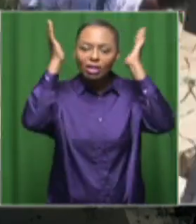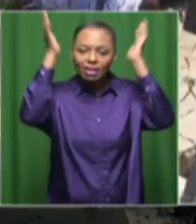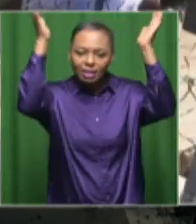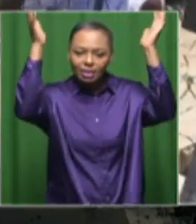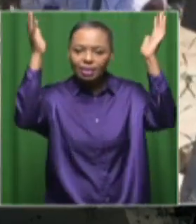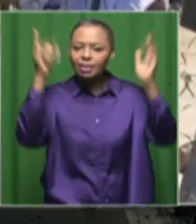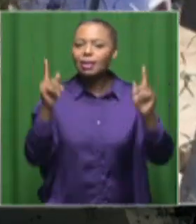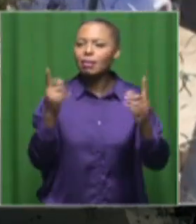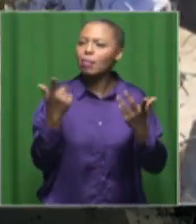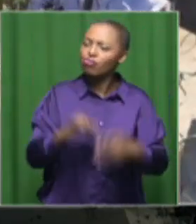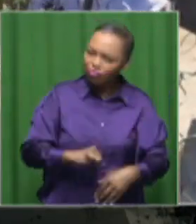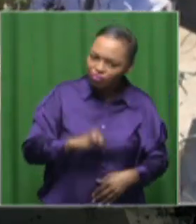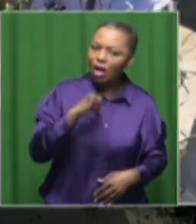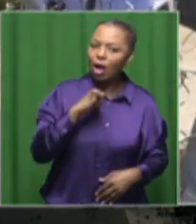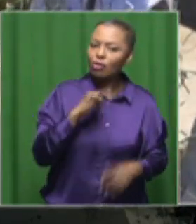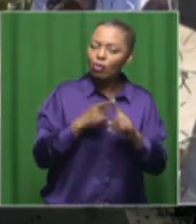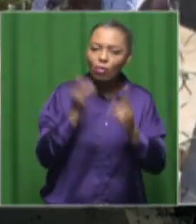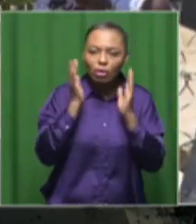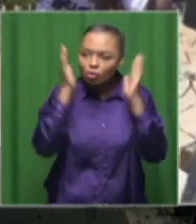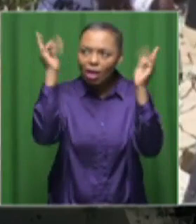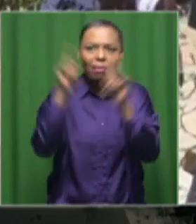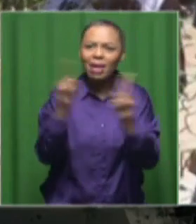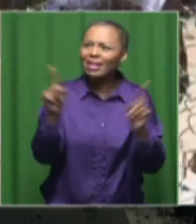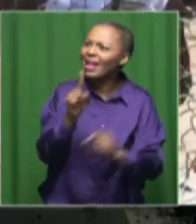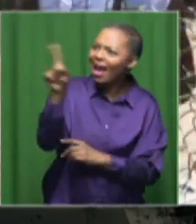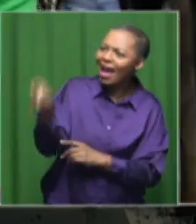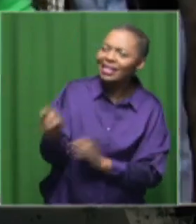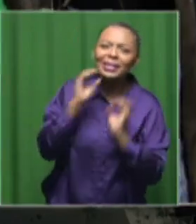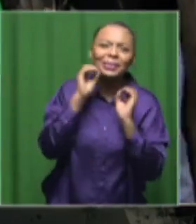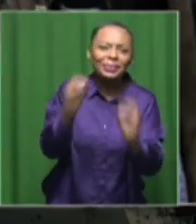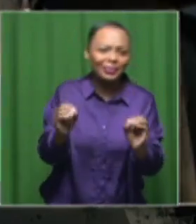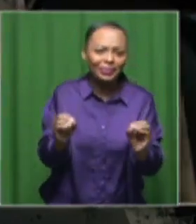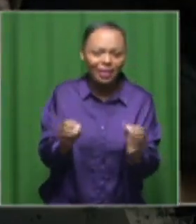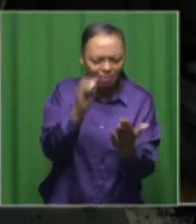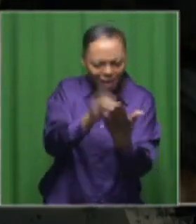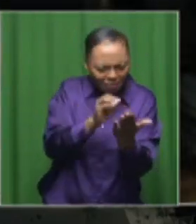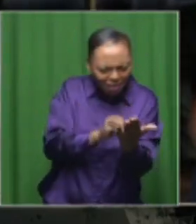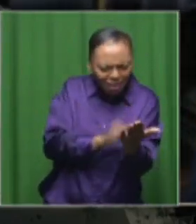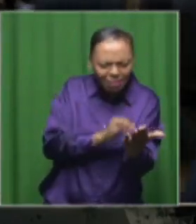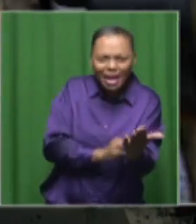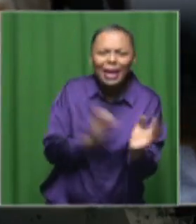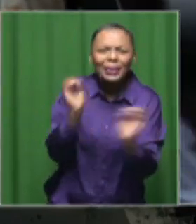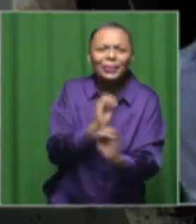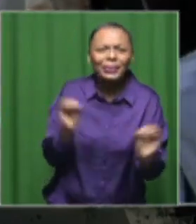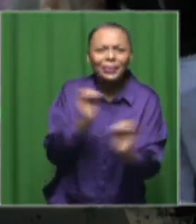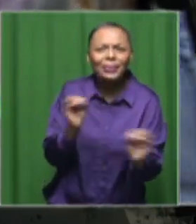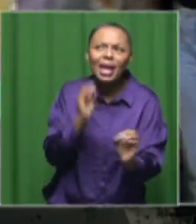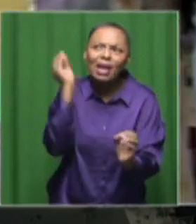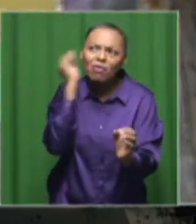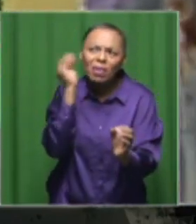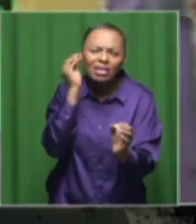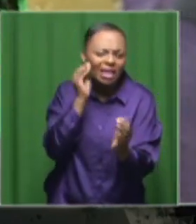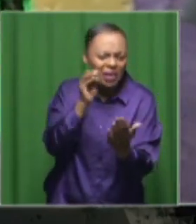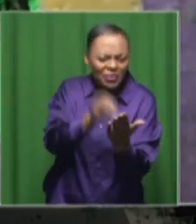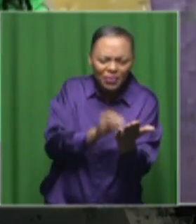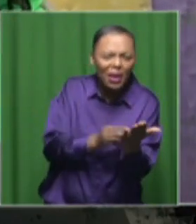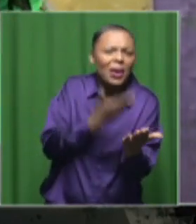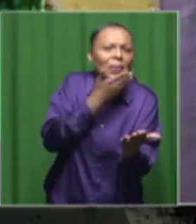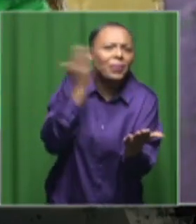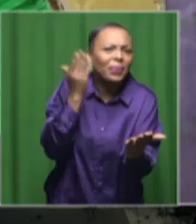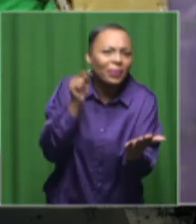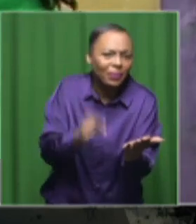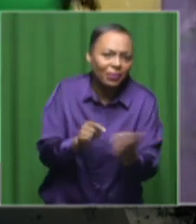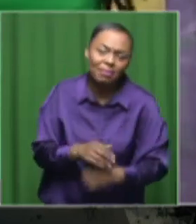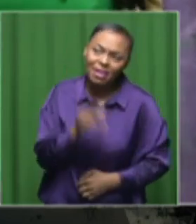was proud of it. And she says she couldn't find where she could fill in that detail. So it suggests, I've asked Stats